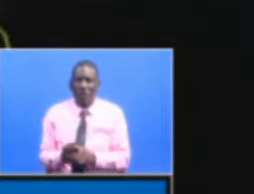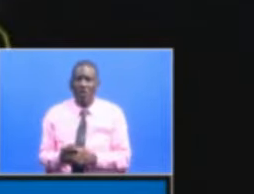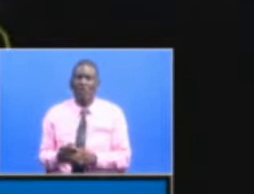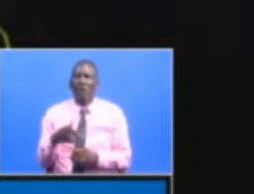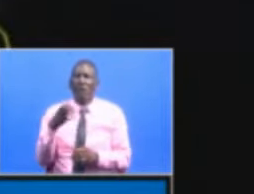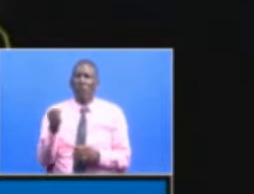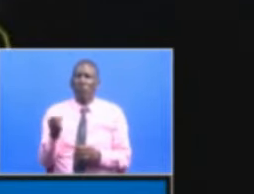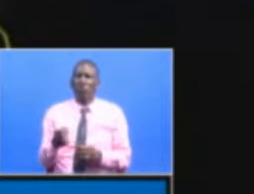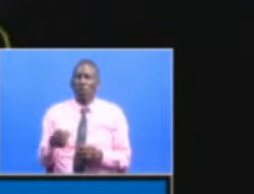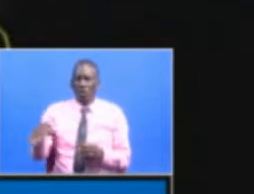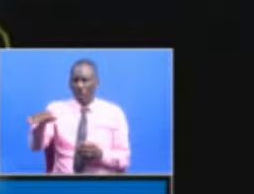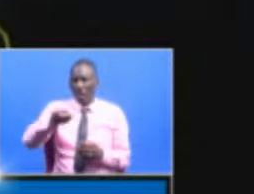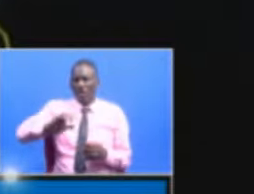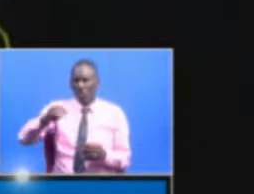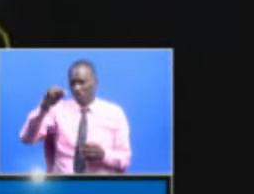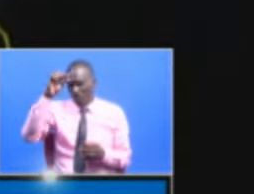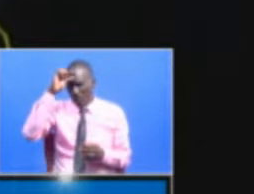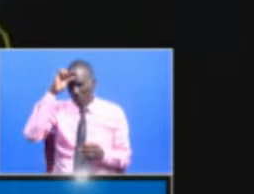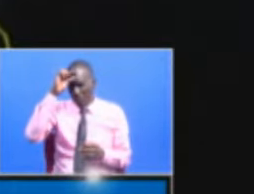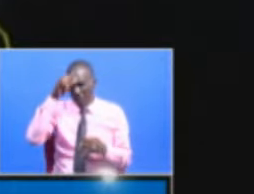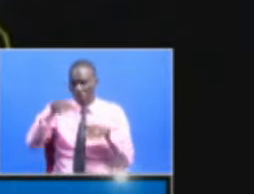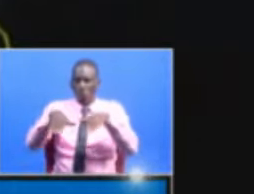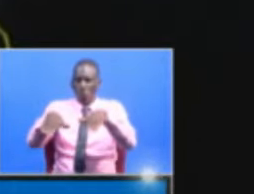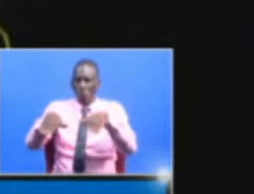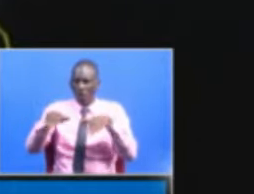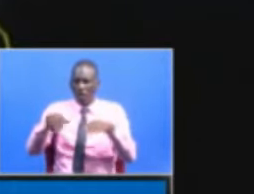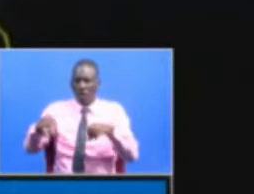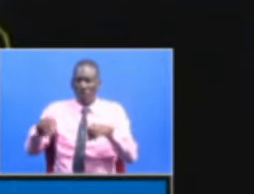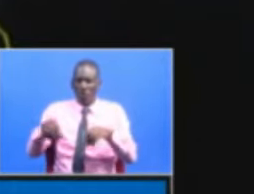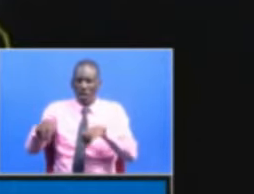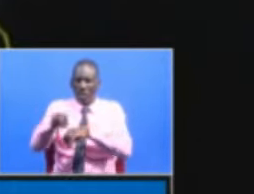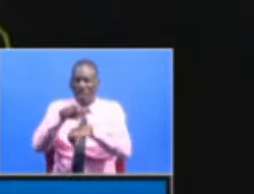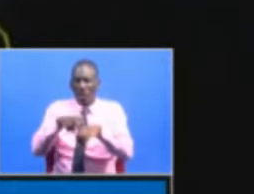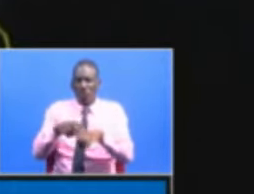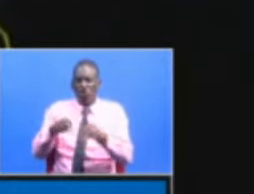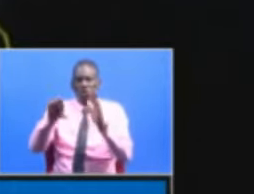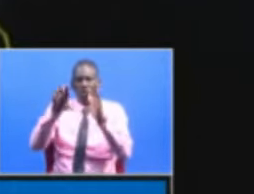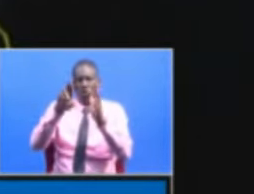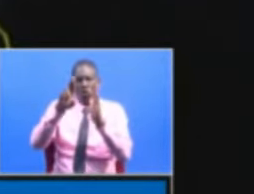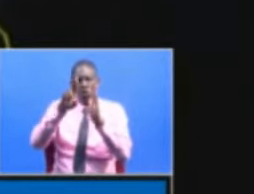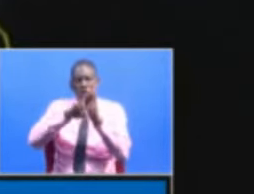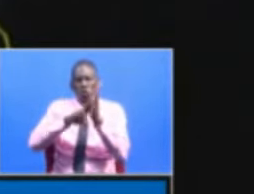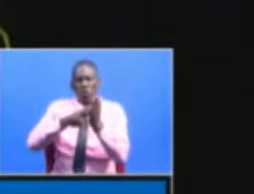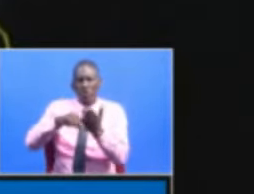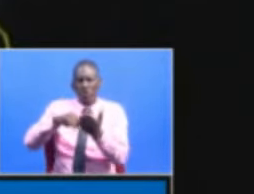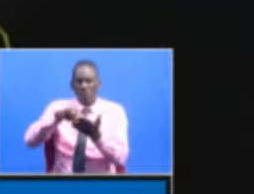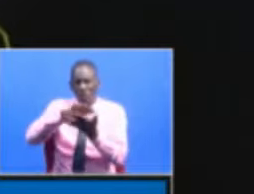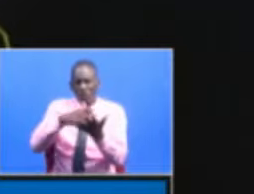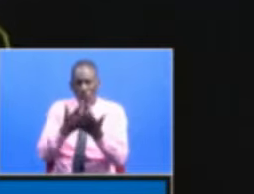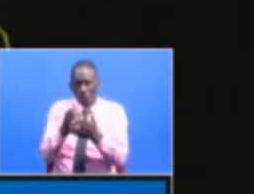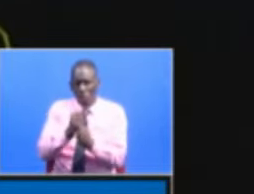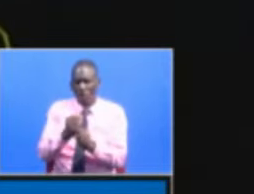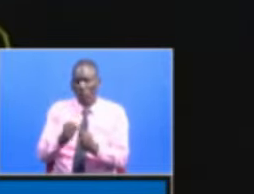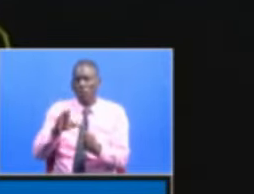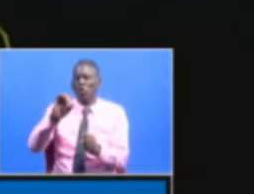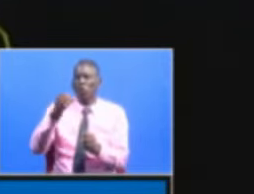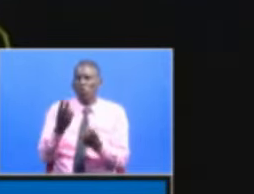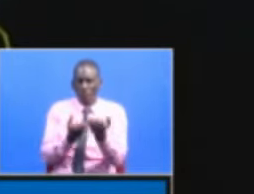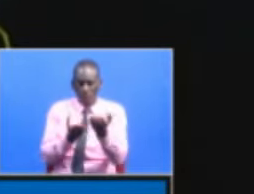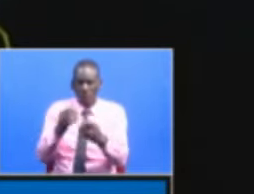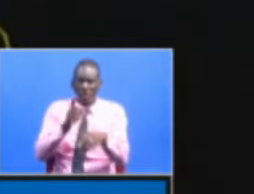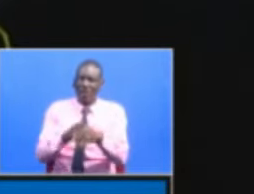the local county government, we are just waiting on the national legislative framework to be in place on carbon trading. And once it's up